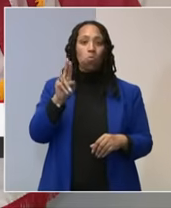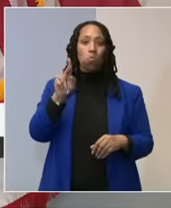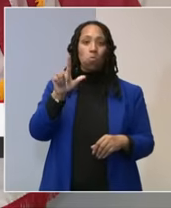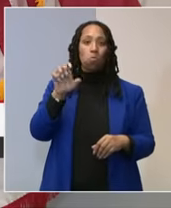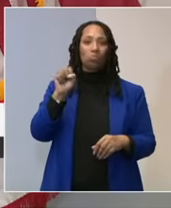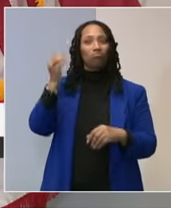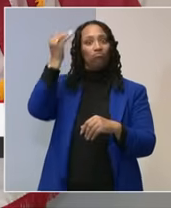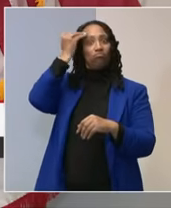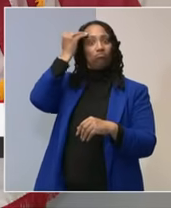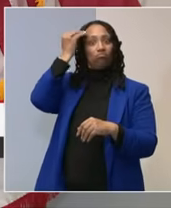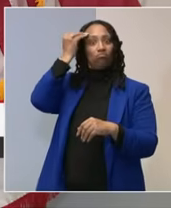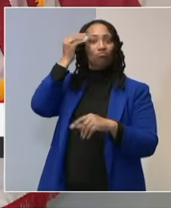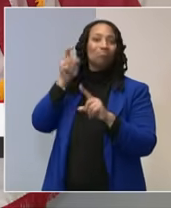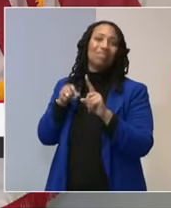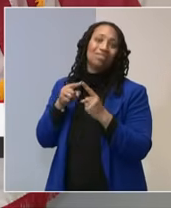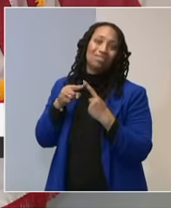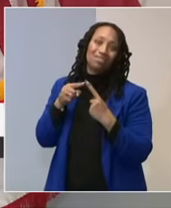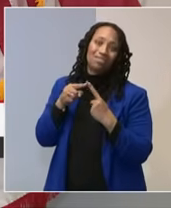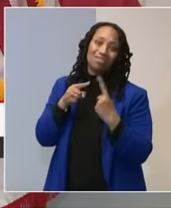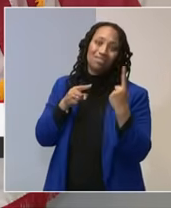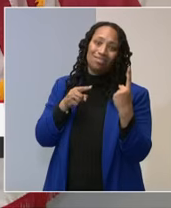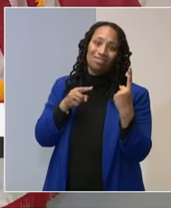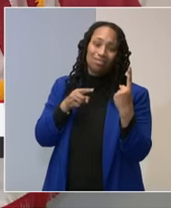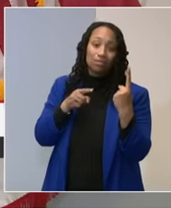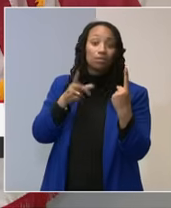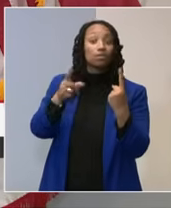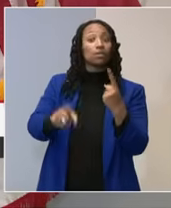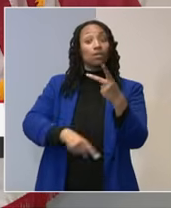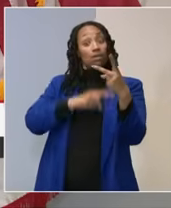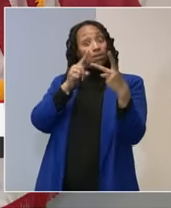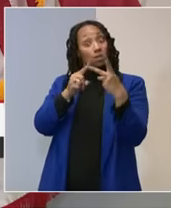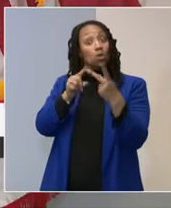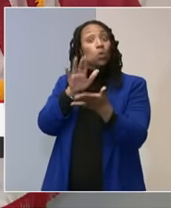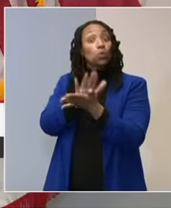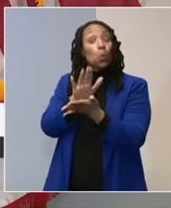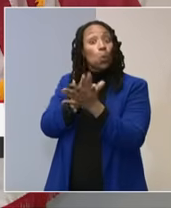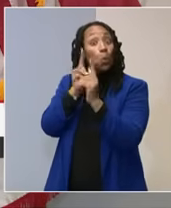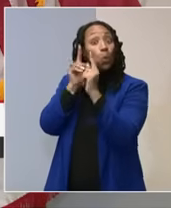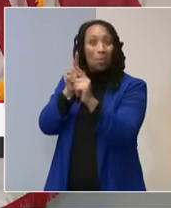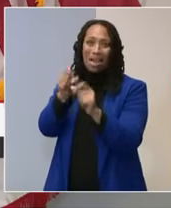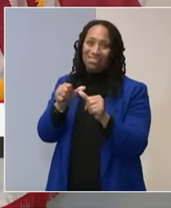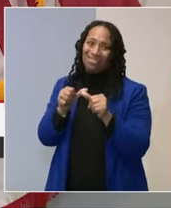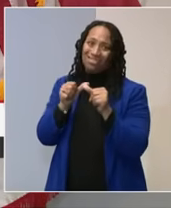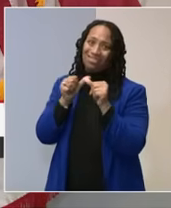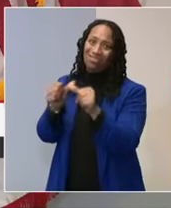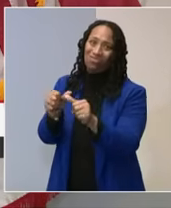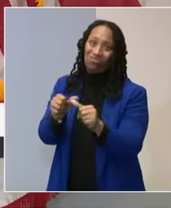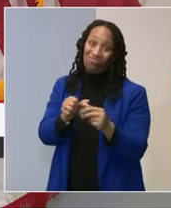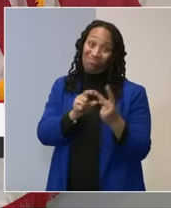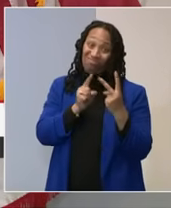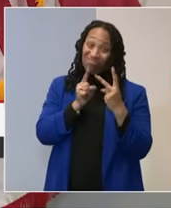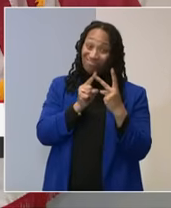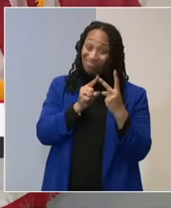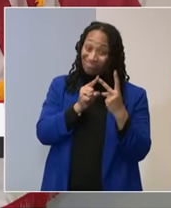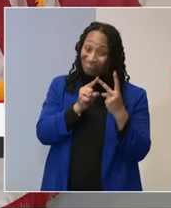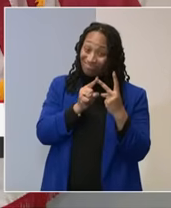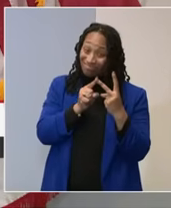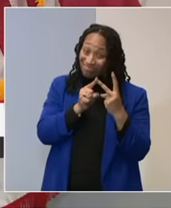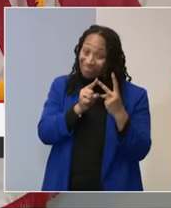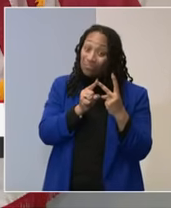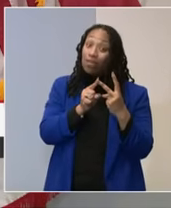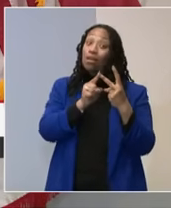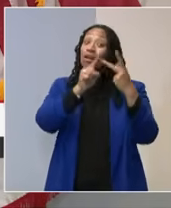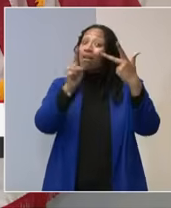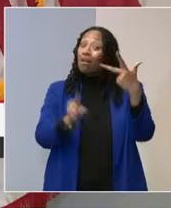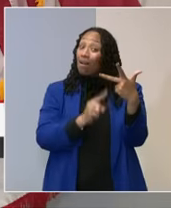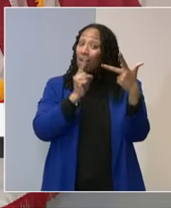to be maintained, and mayoral control and council accountability has brought us a long way. And